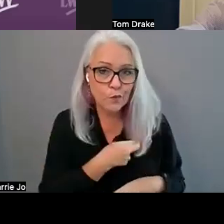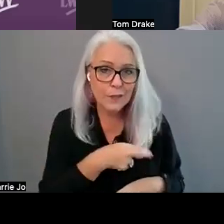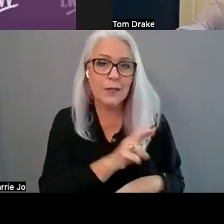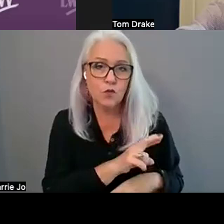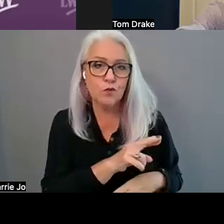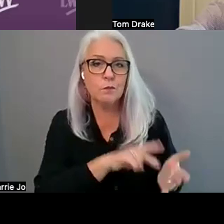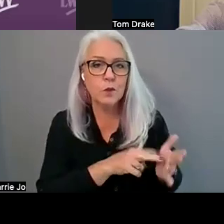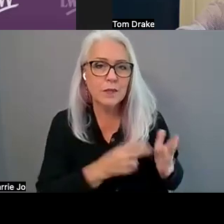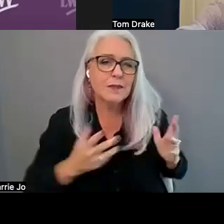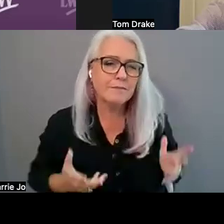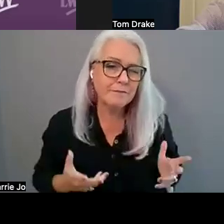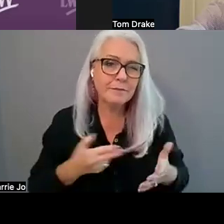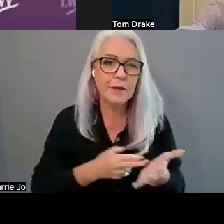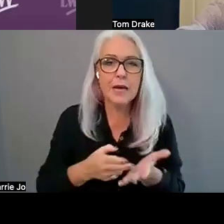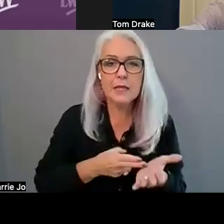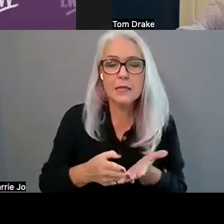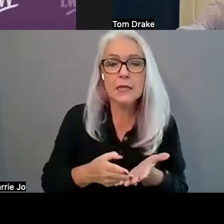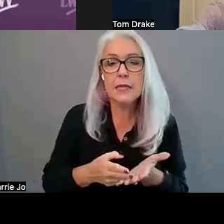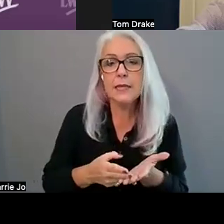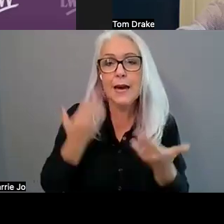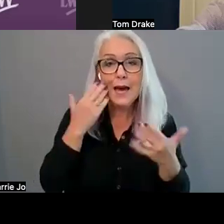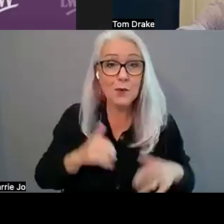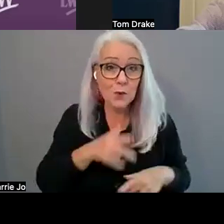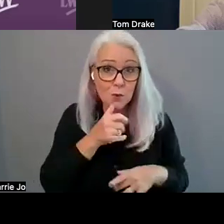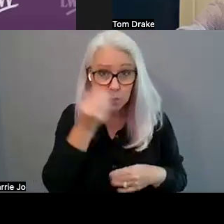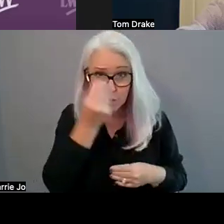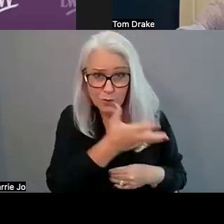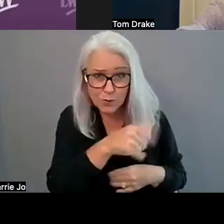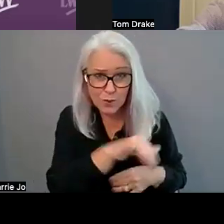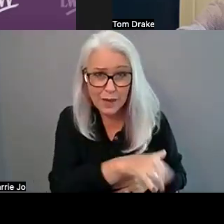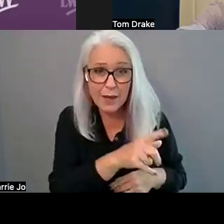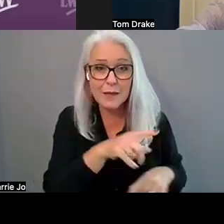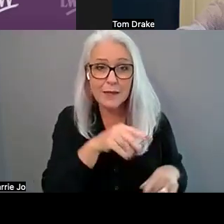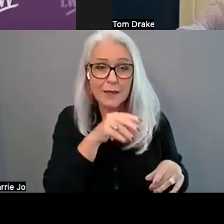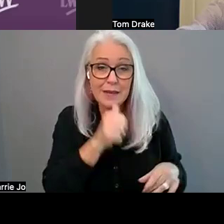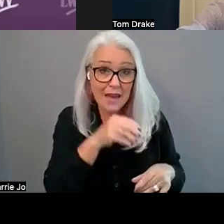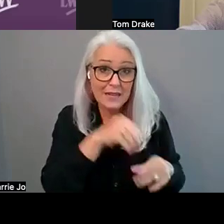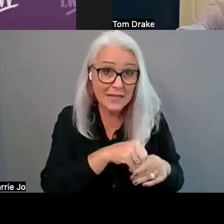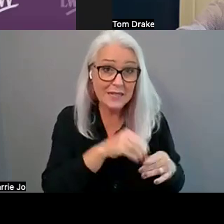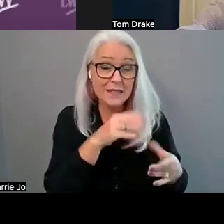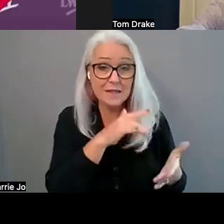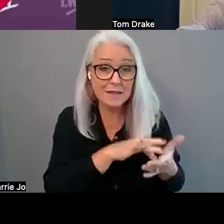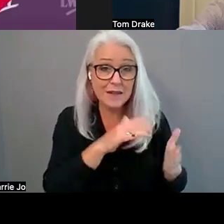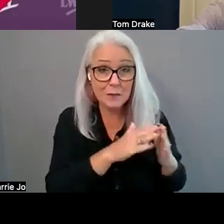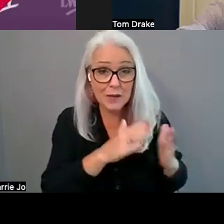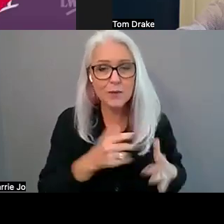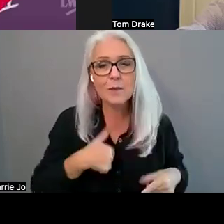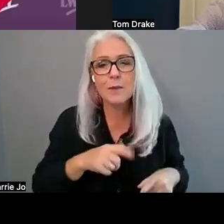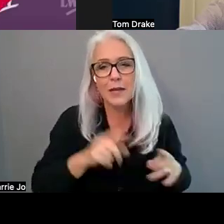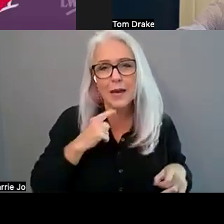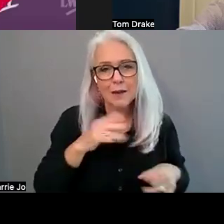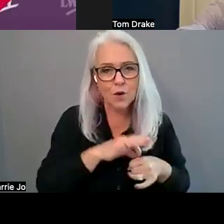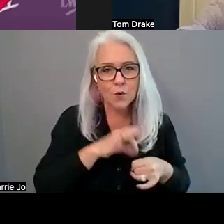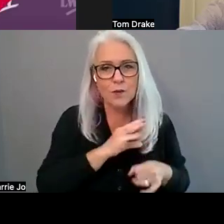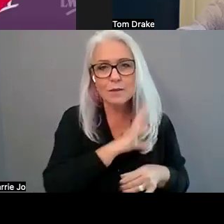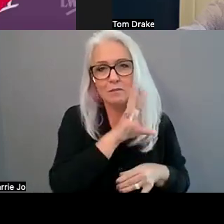I mean, honestly, I don't know who told you that it couldn't go in the downtown, but if you remember my vote, I voted to put it